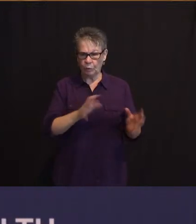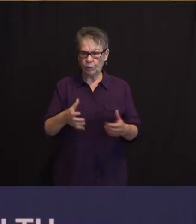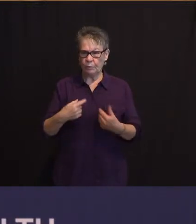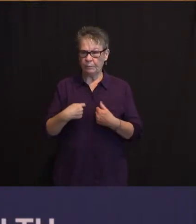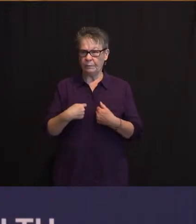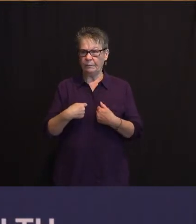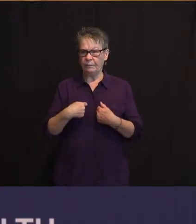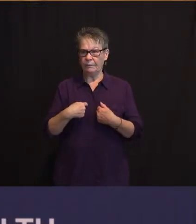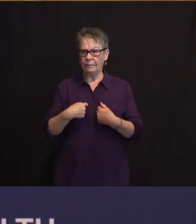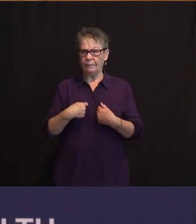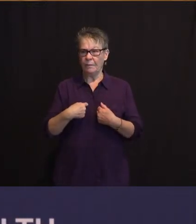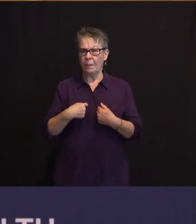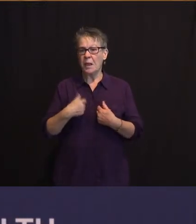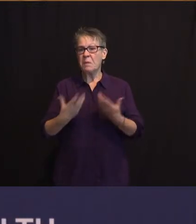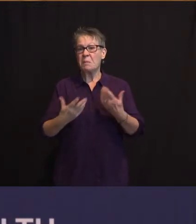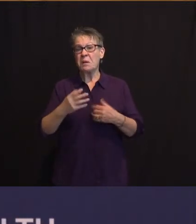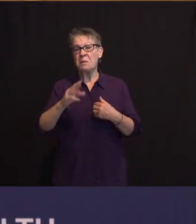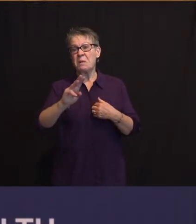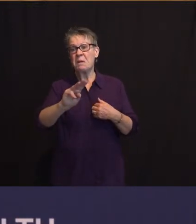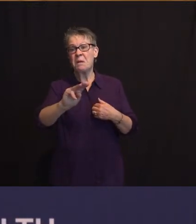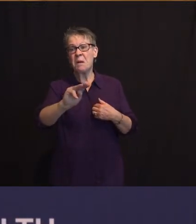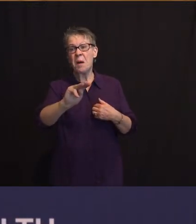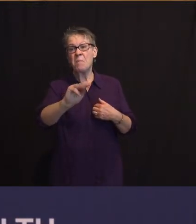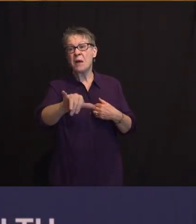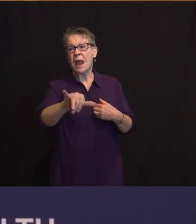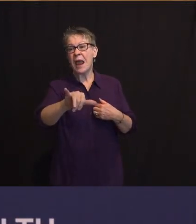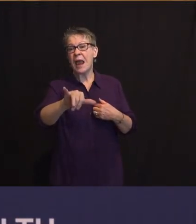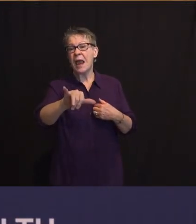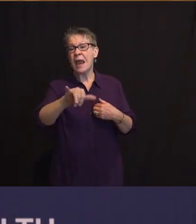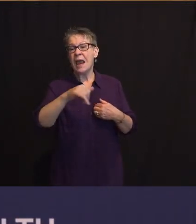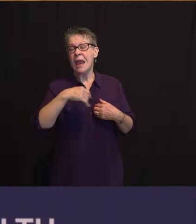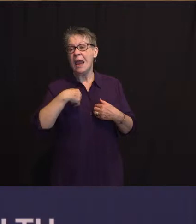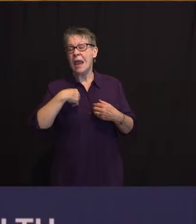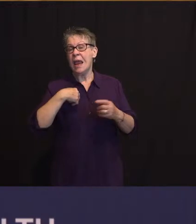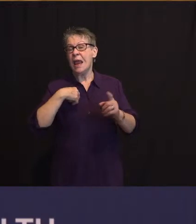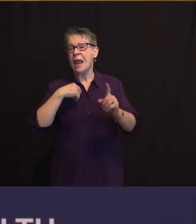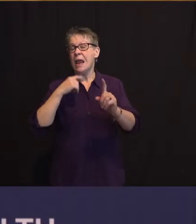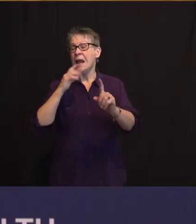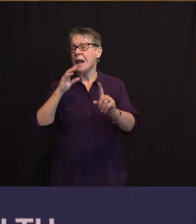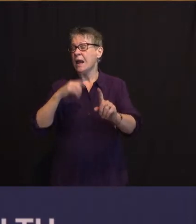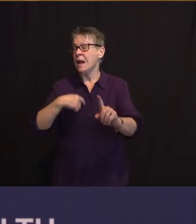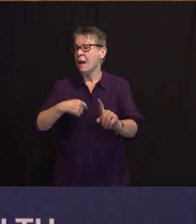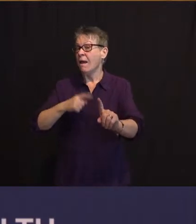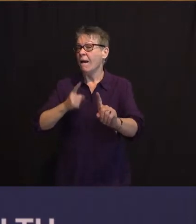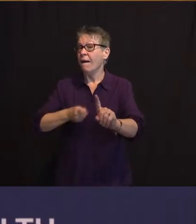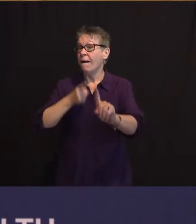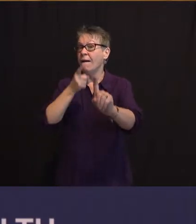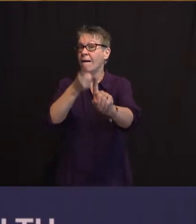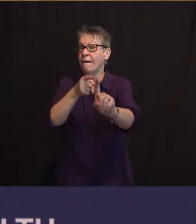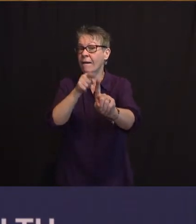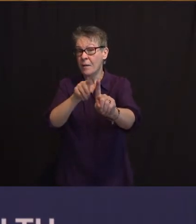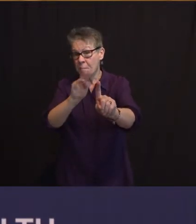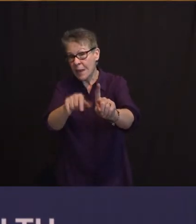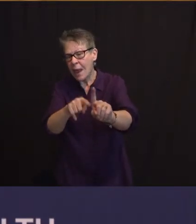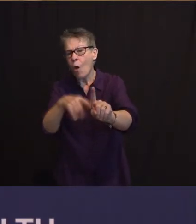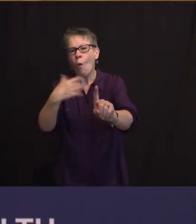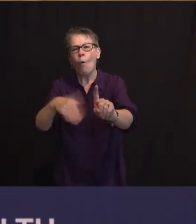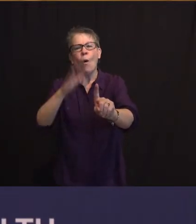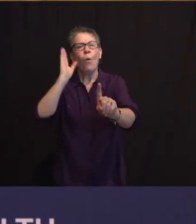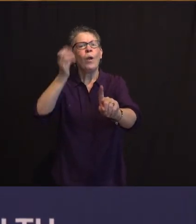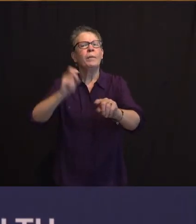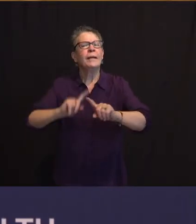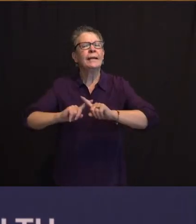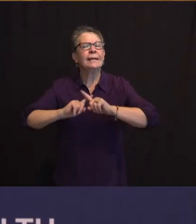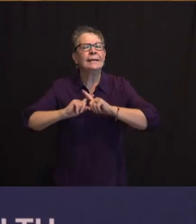You get a couple of months from now, we're a whole different ballgame. Mike, is that you? Good afternoon. Good afternoon, Governor. Thank you. How does the number